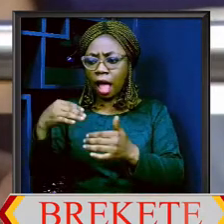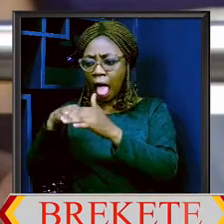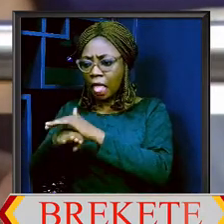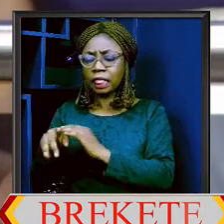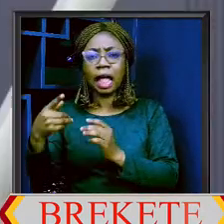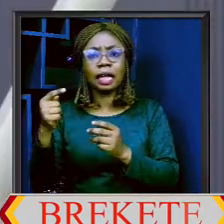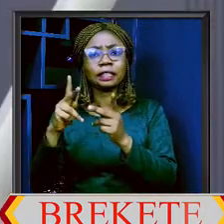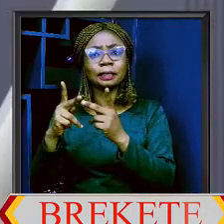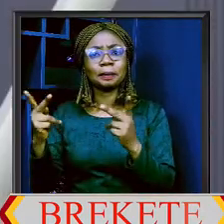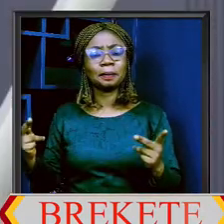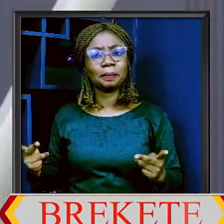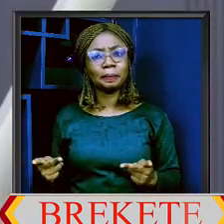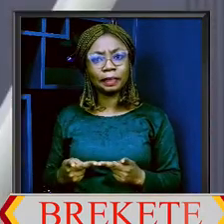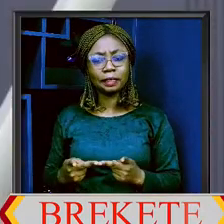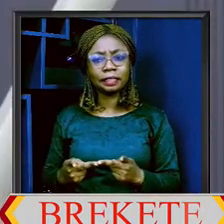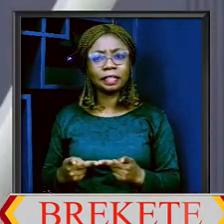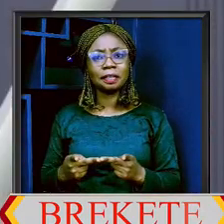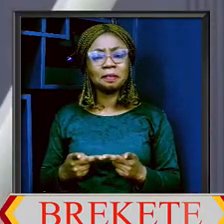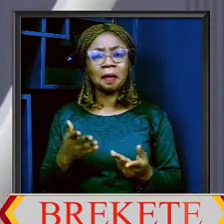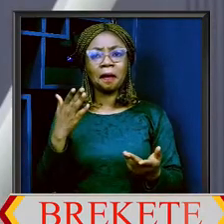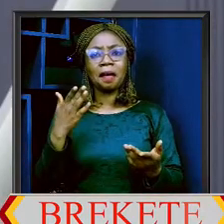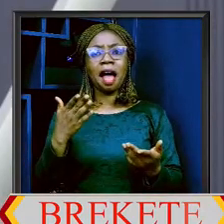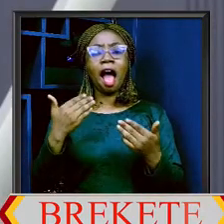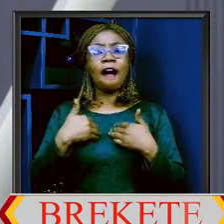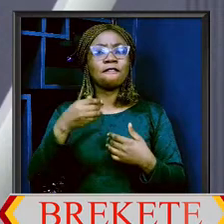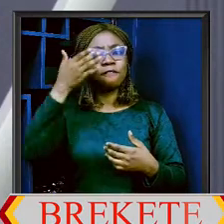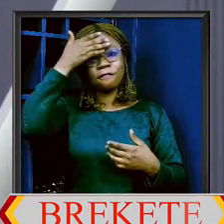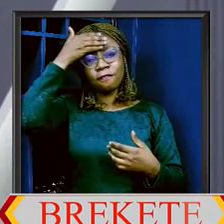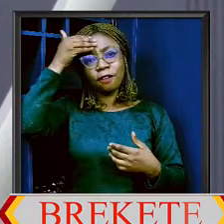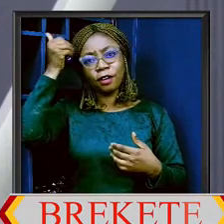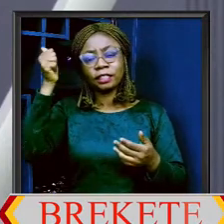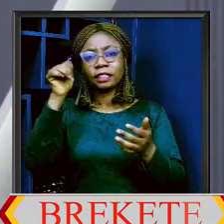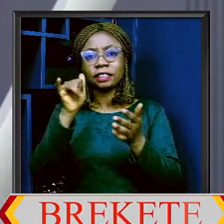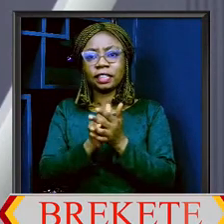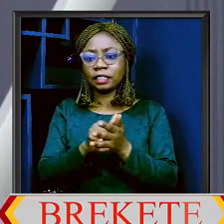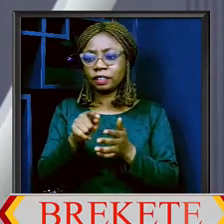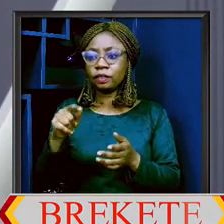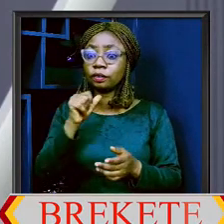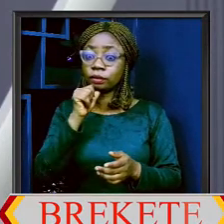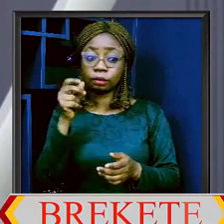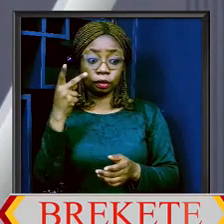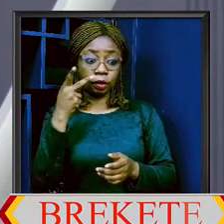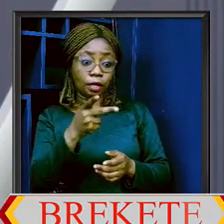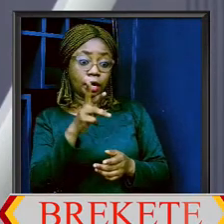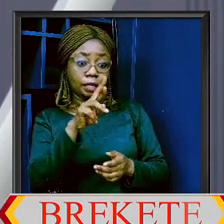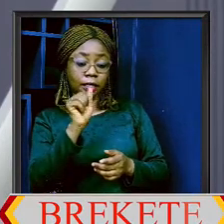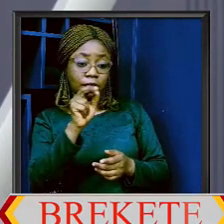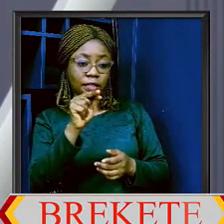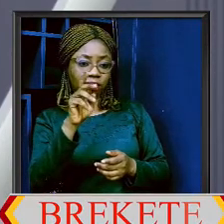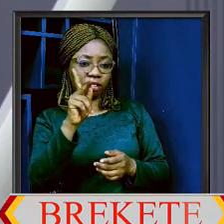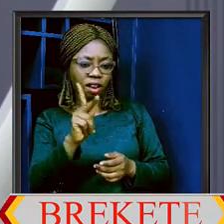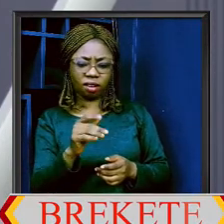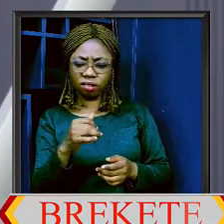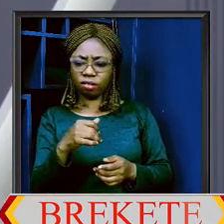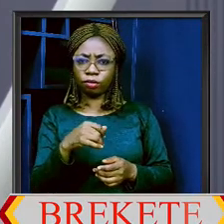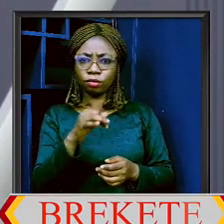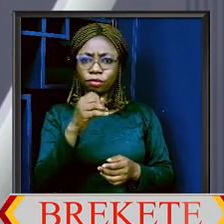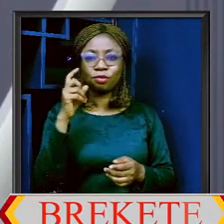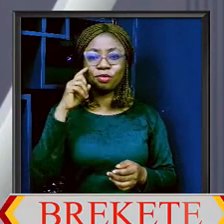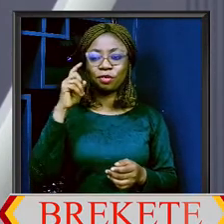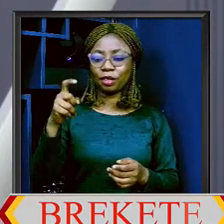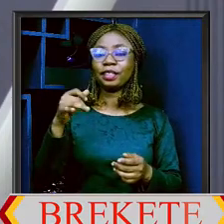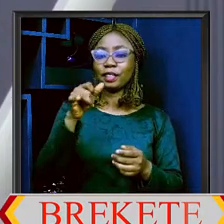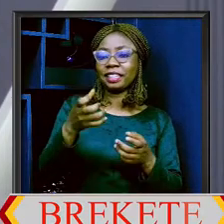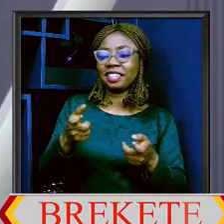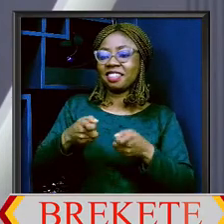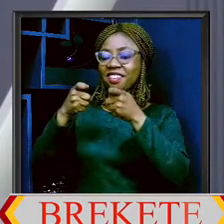the place if you don't forget say you know quickly look the rank you expect them to give you compliment now